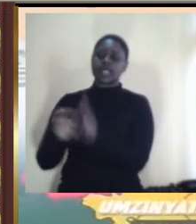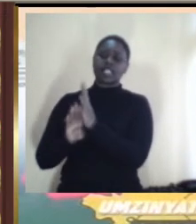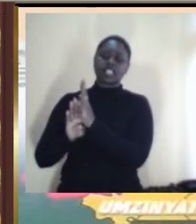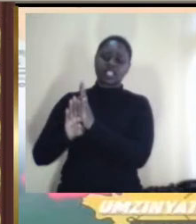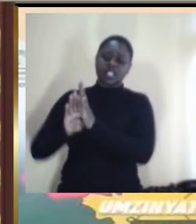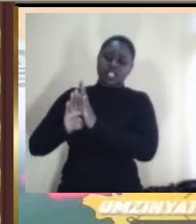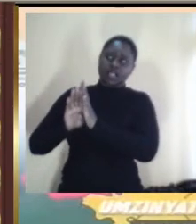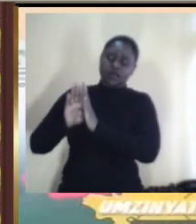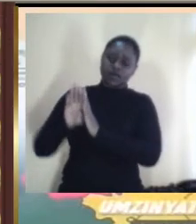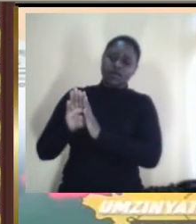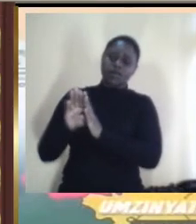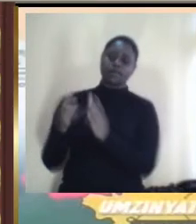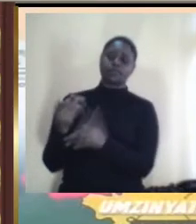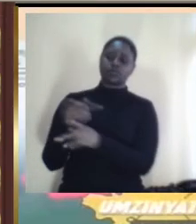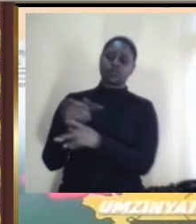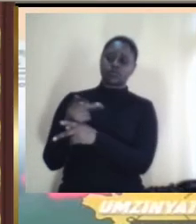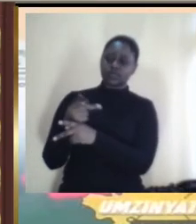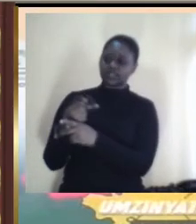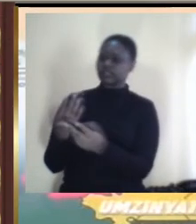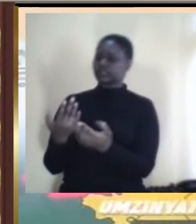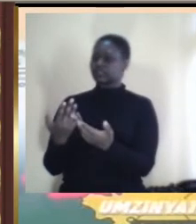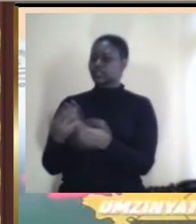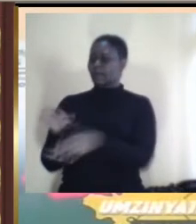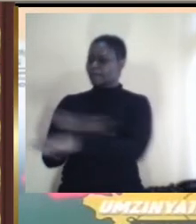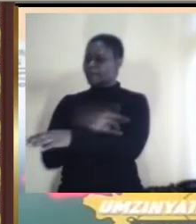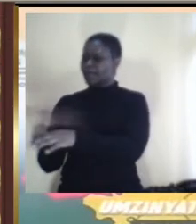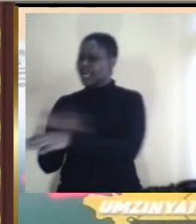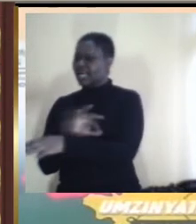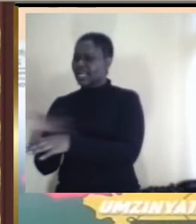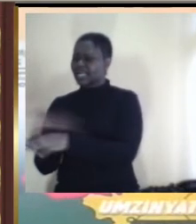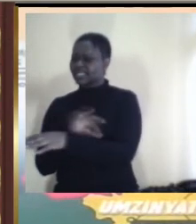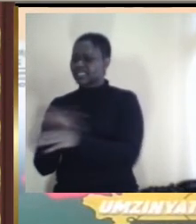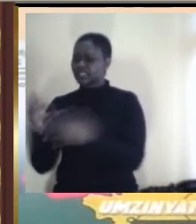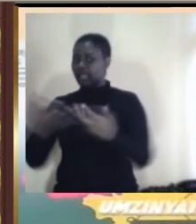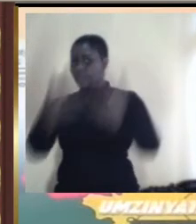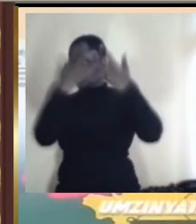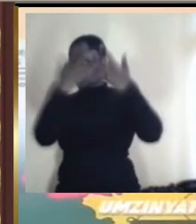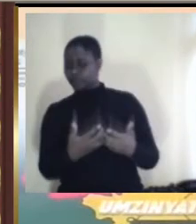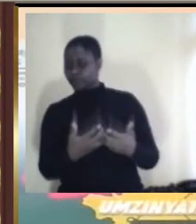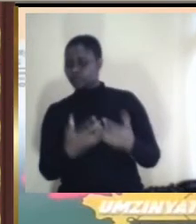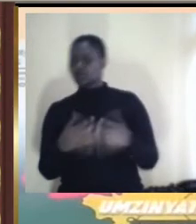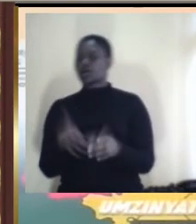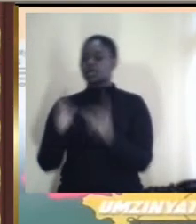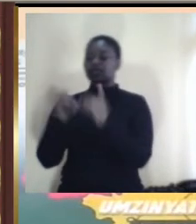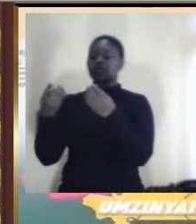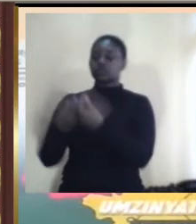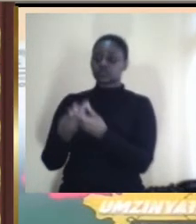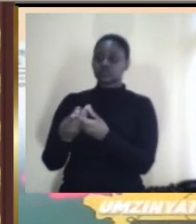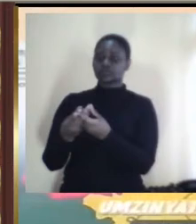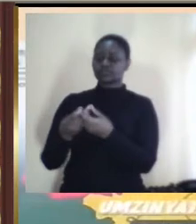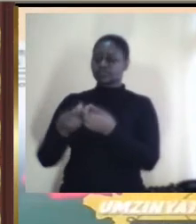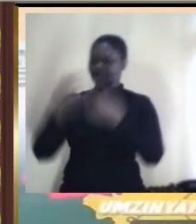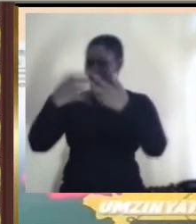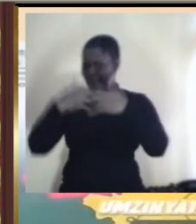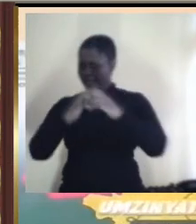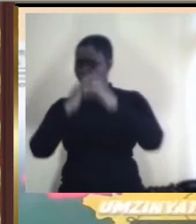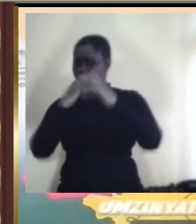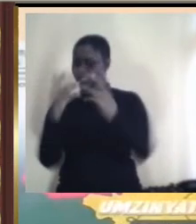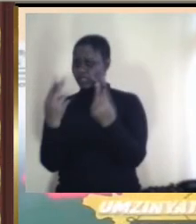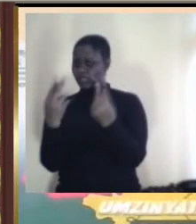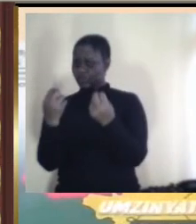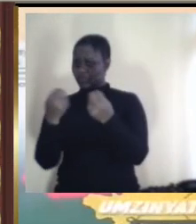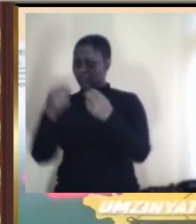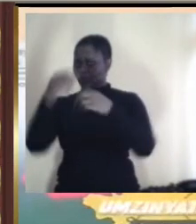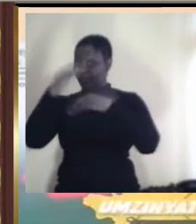improved productivity if well planned and coordinated. Department is establishing a new infrastructure